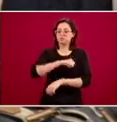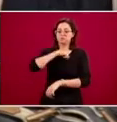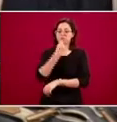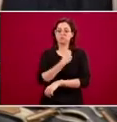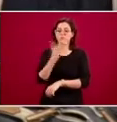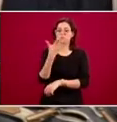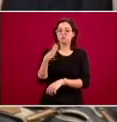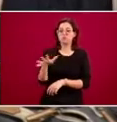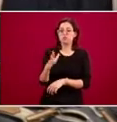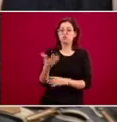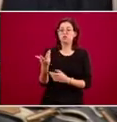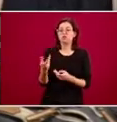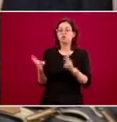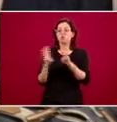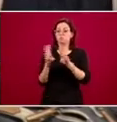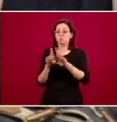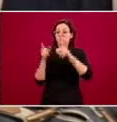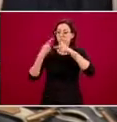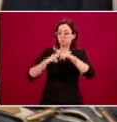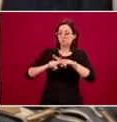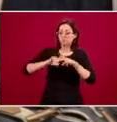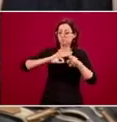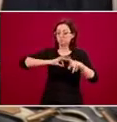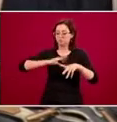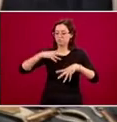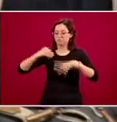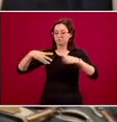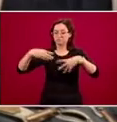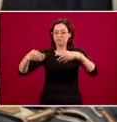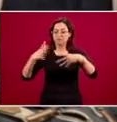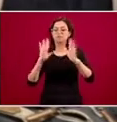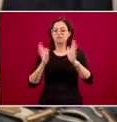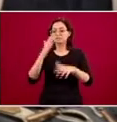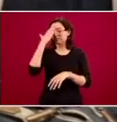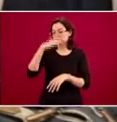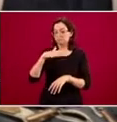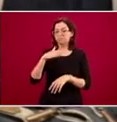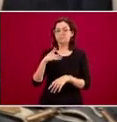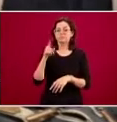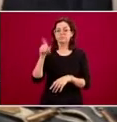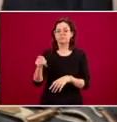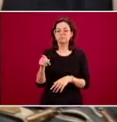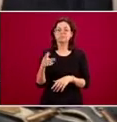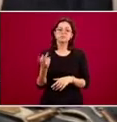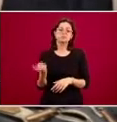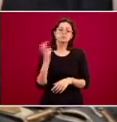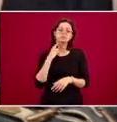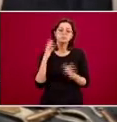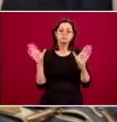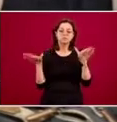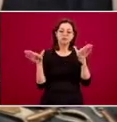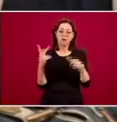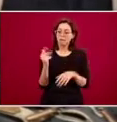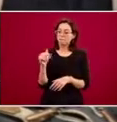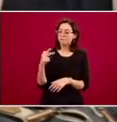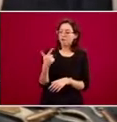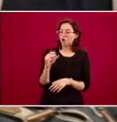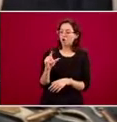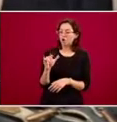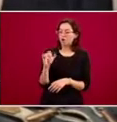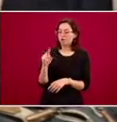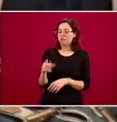us to reduce our alcohol consumption. So what is the message here? And talking about the origins of